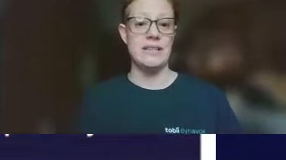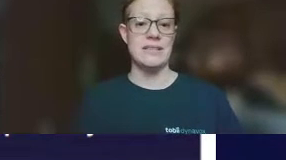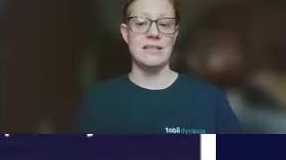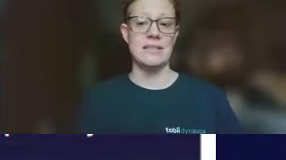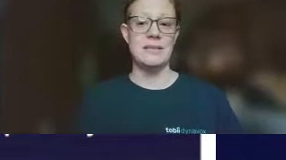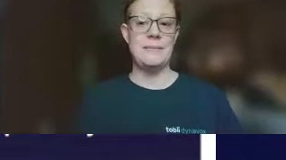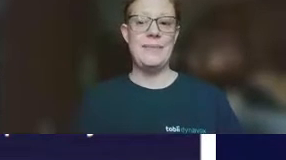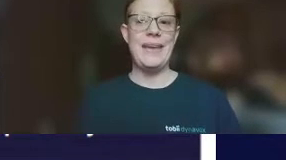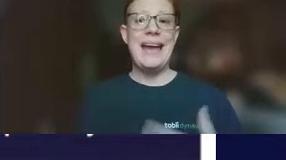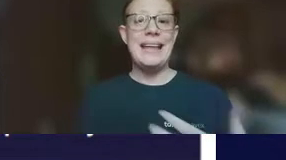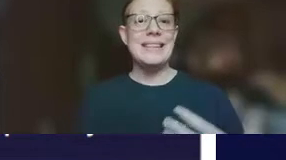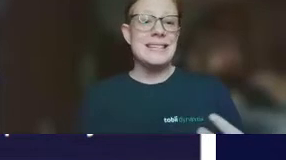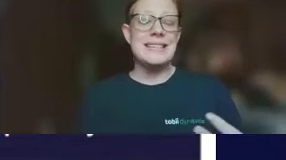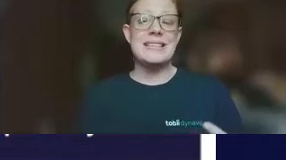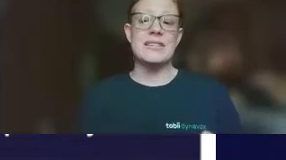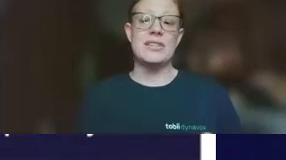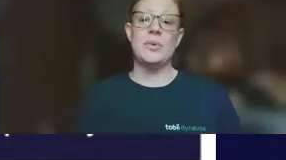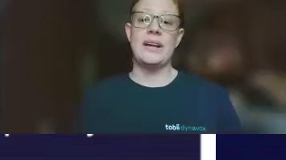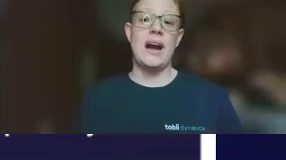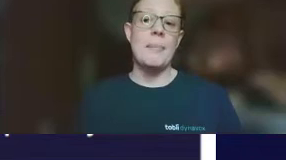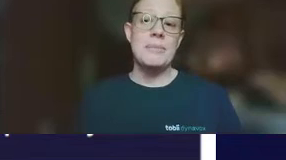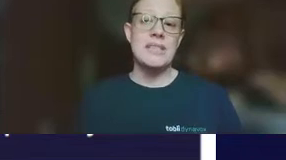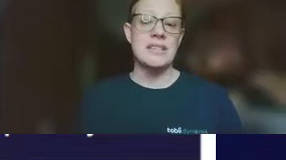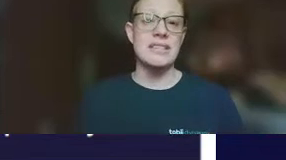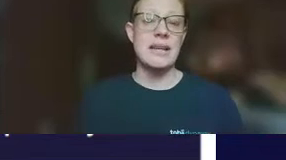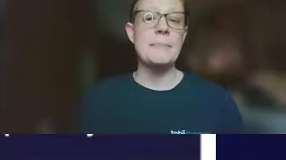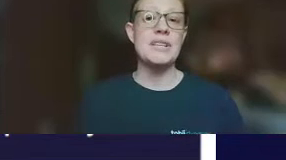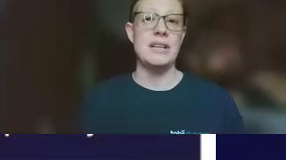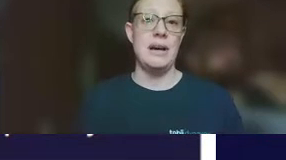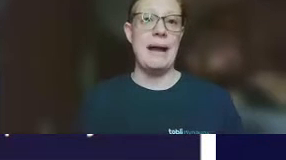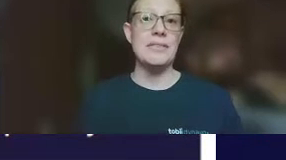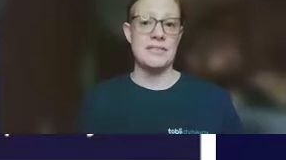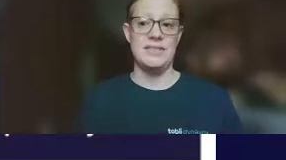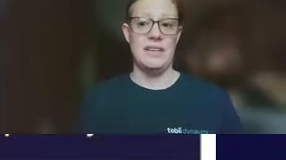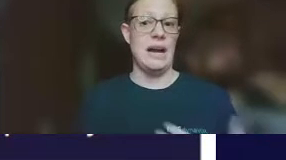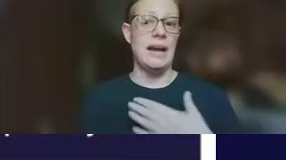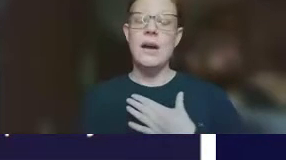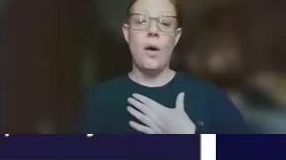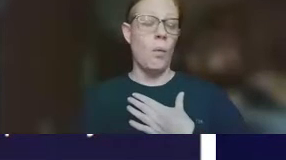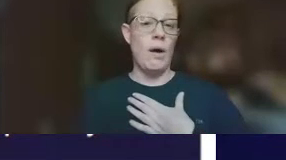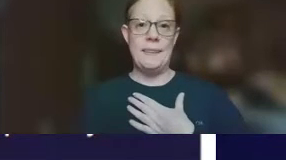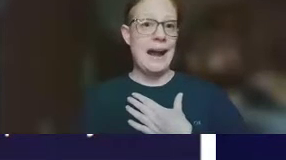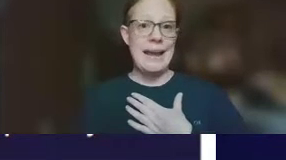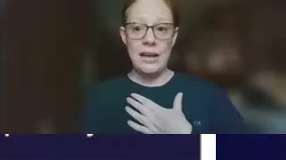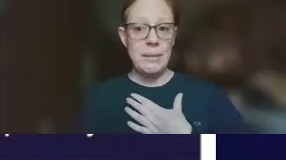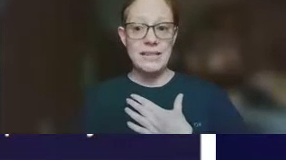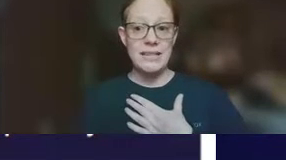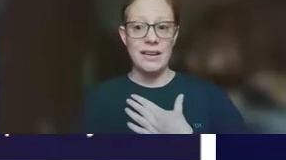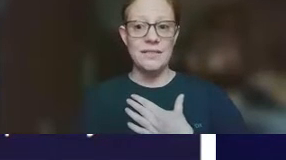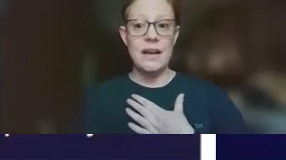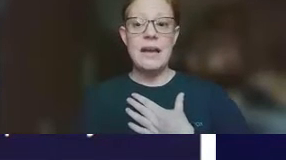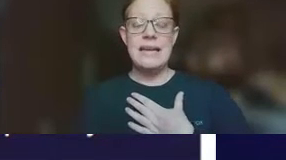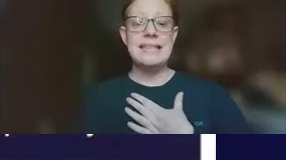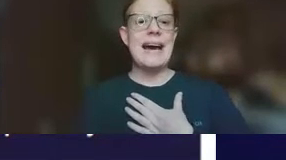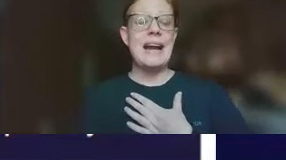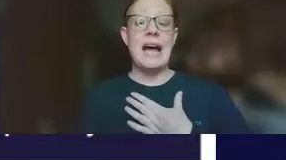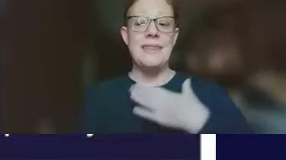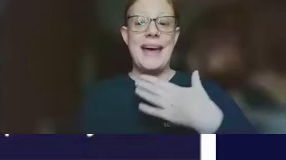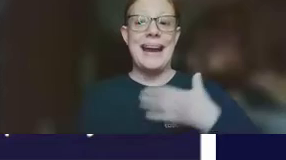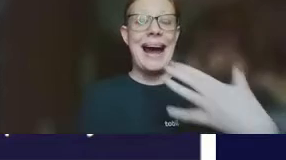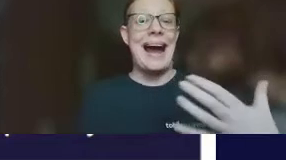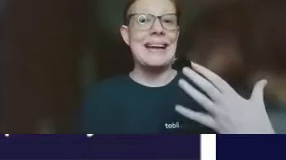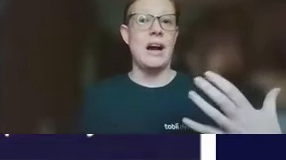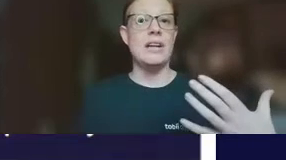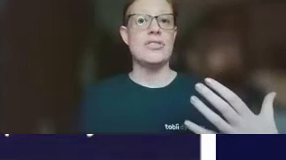experiences. And this leads us to a common misconception about CVI, one that I held myself, is that